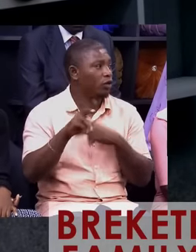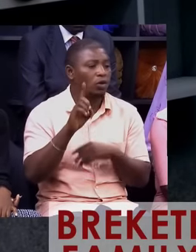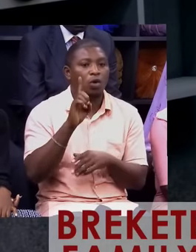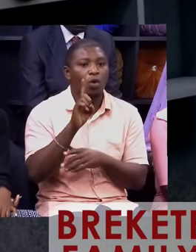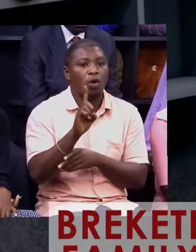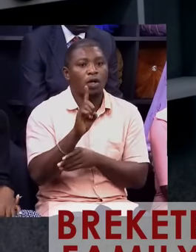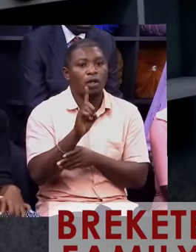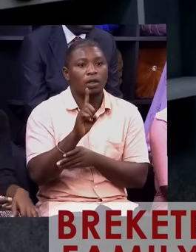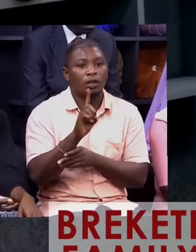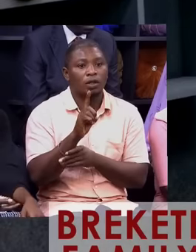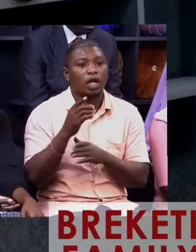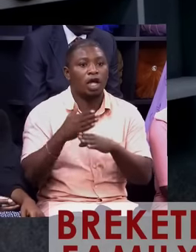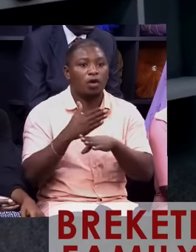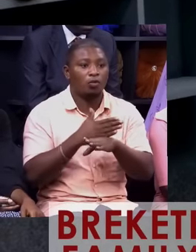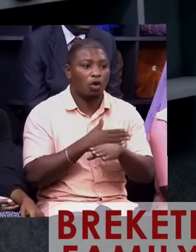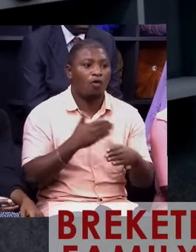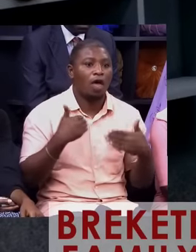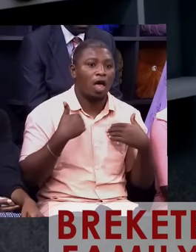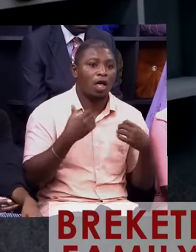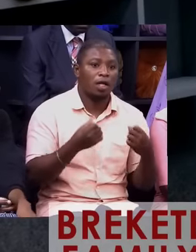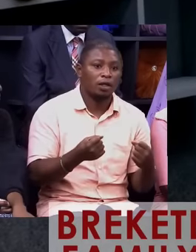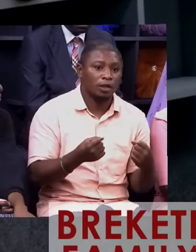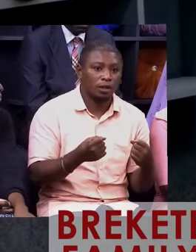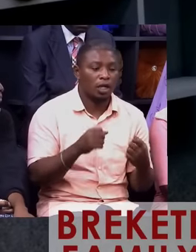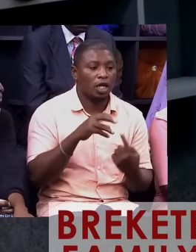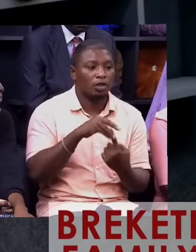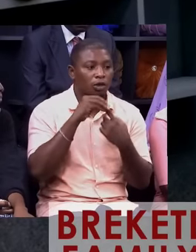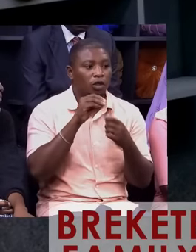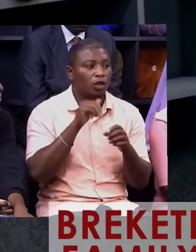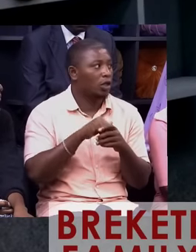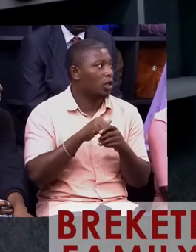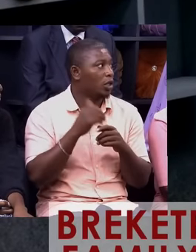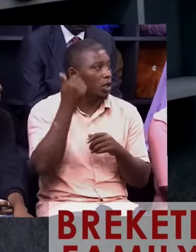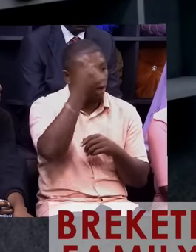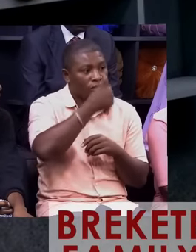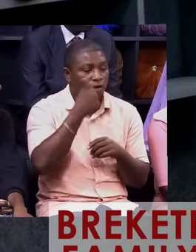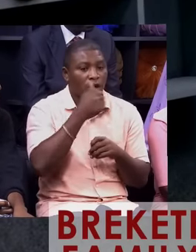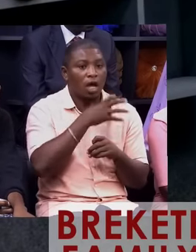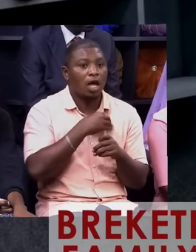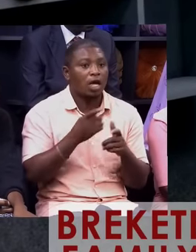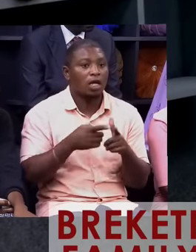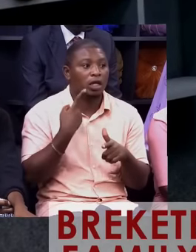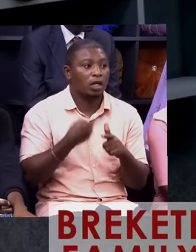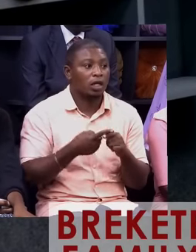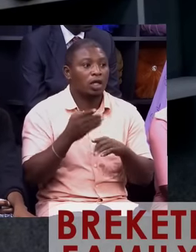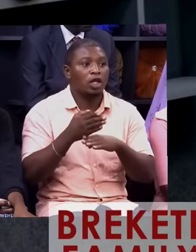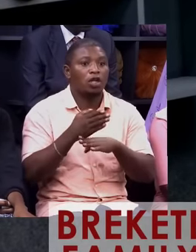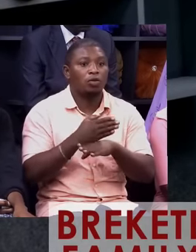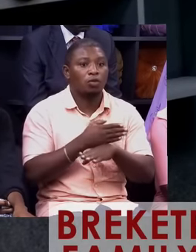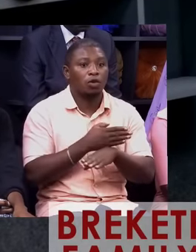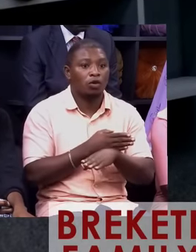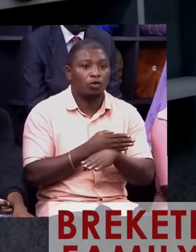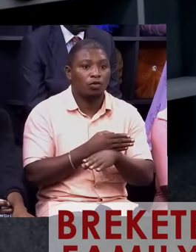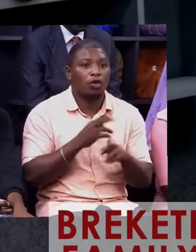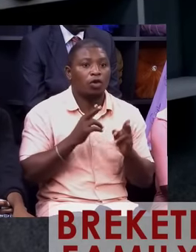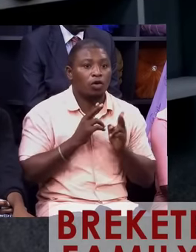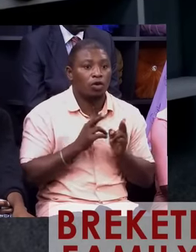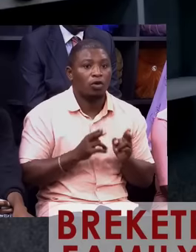one improve health especially in Africa and then improve